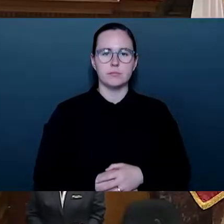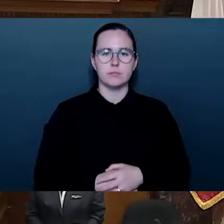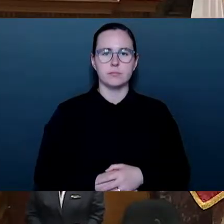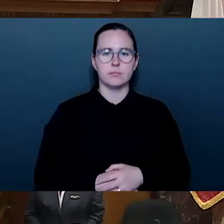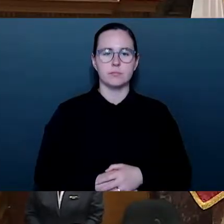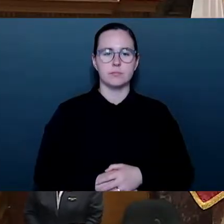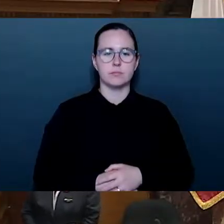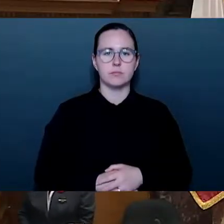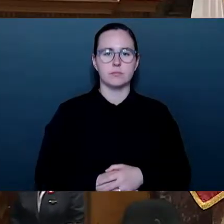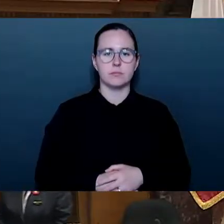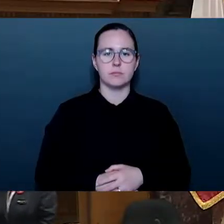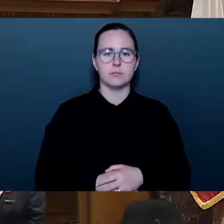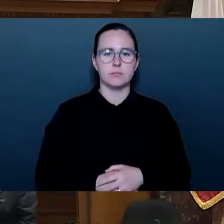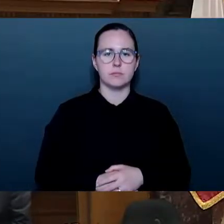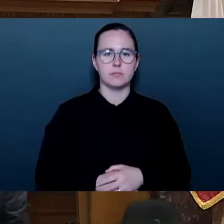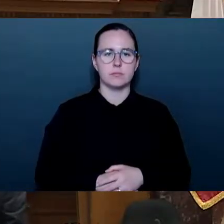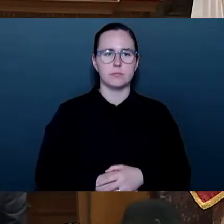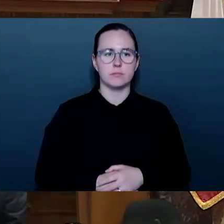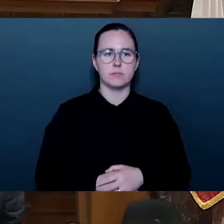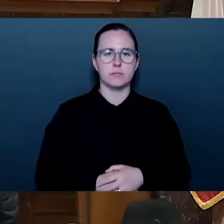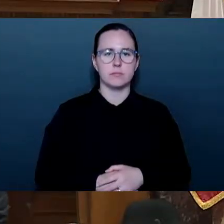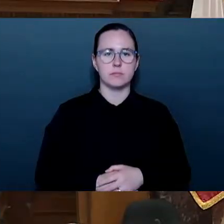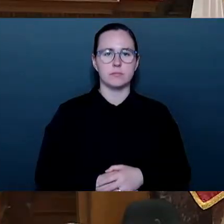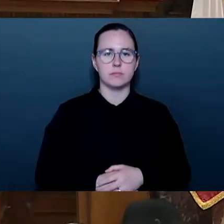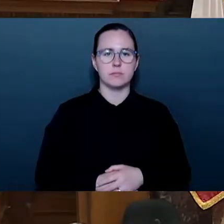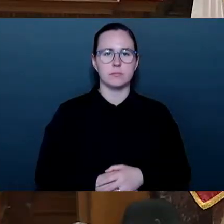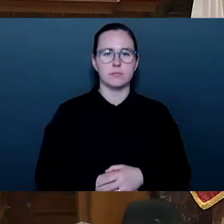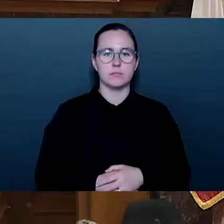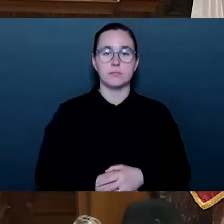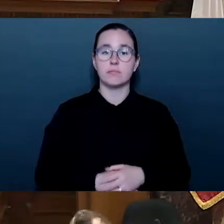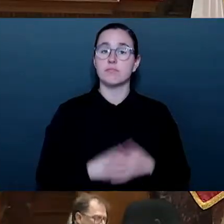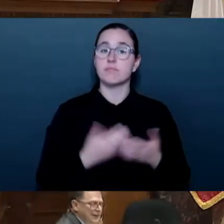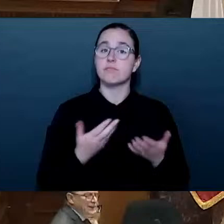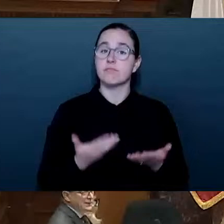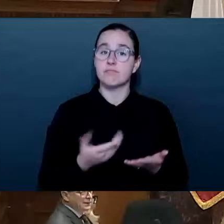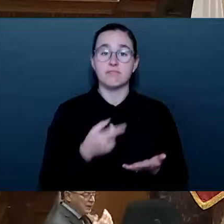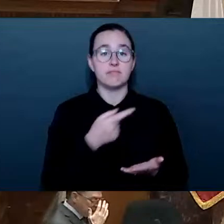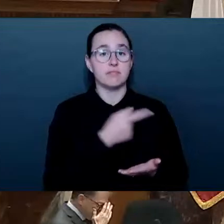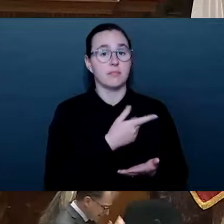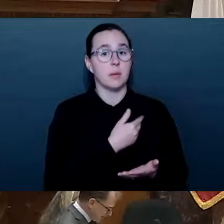I invite the member for West Vancouver Capilano to lead the House in prayer or reflection.